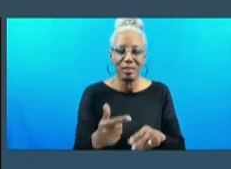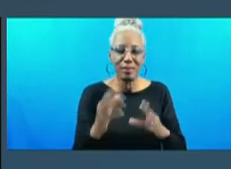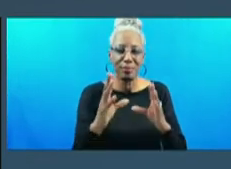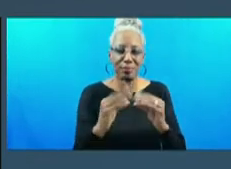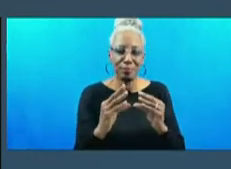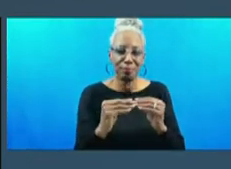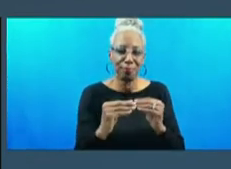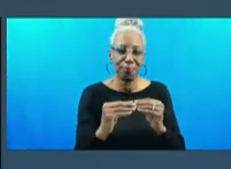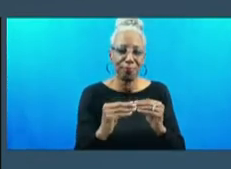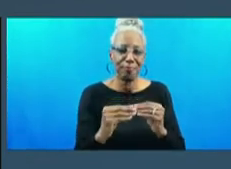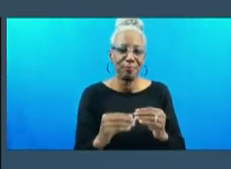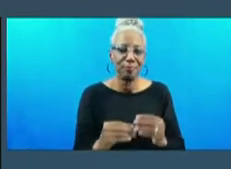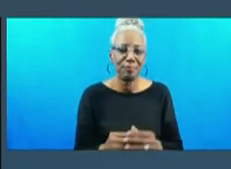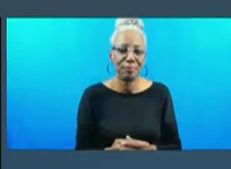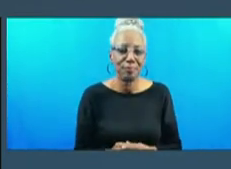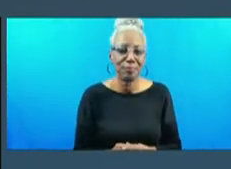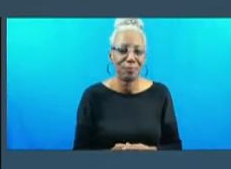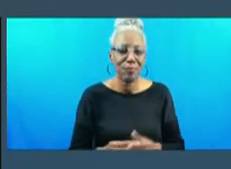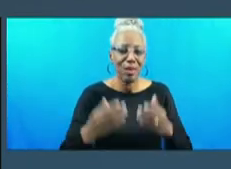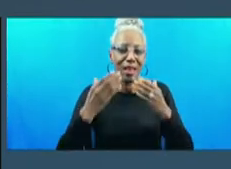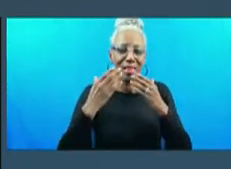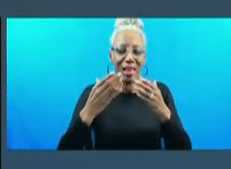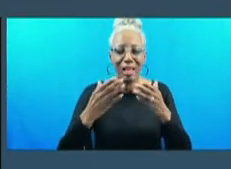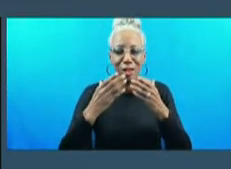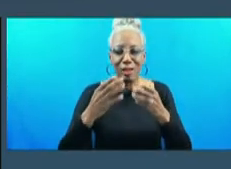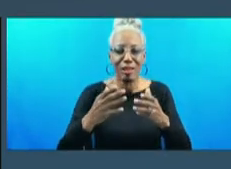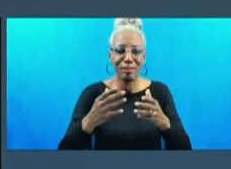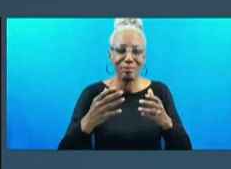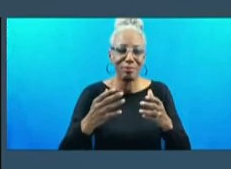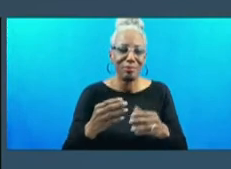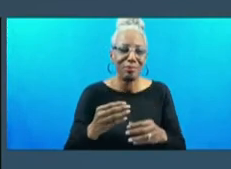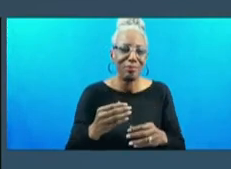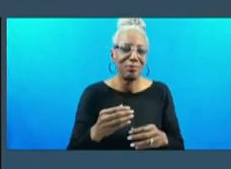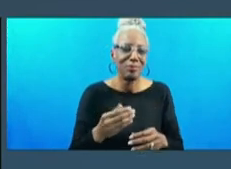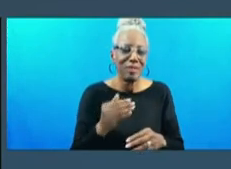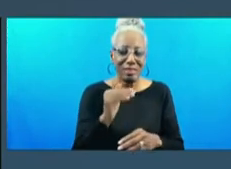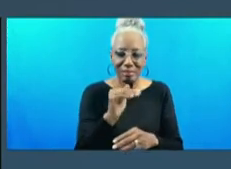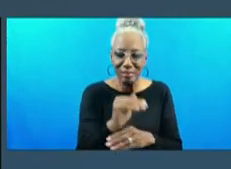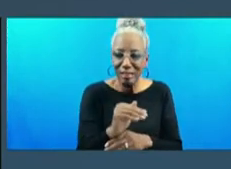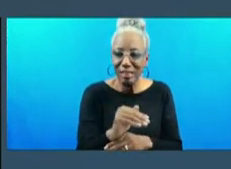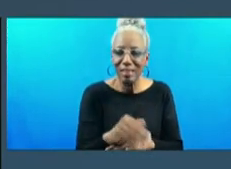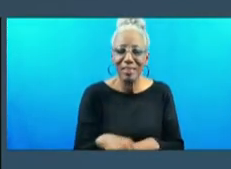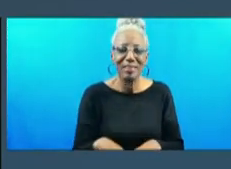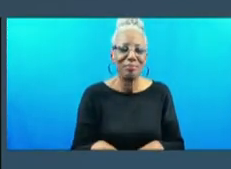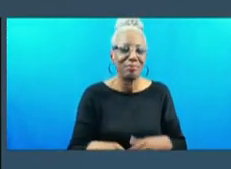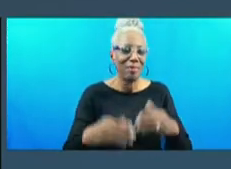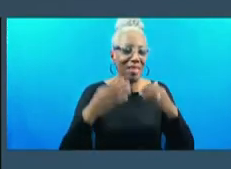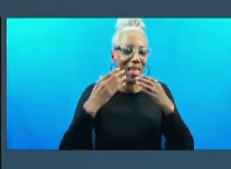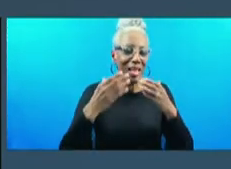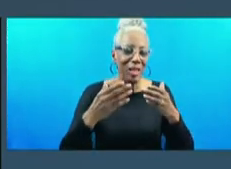everyone. Buenas noches, good evening, good night, and thank you. Gracias. Thank you.